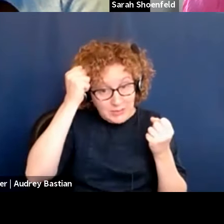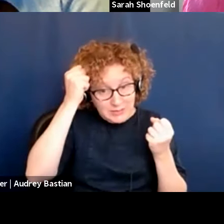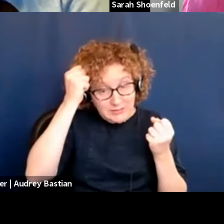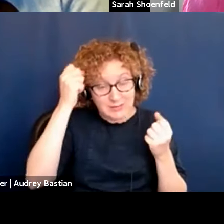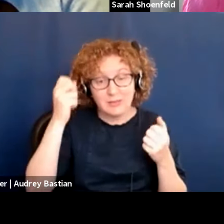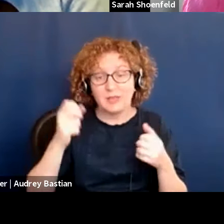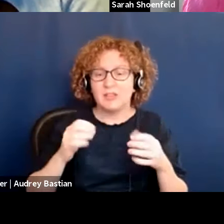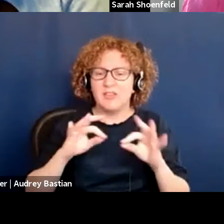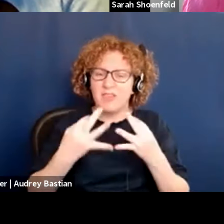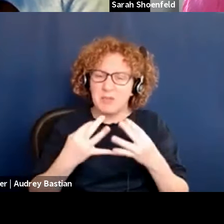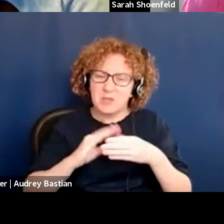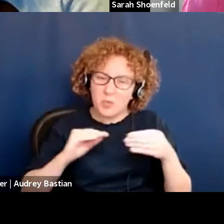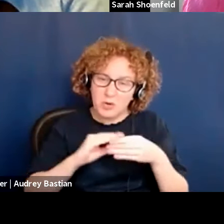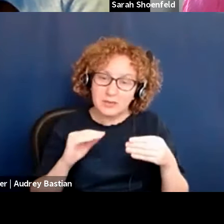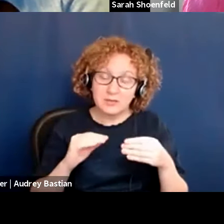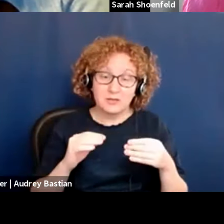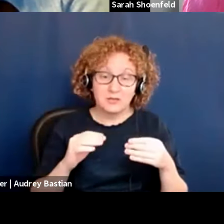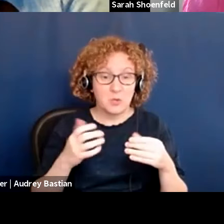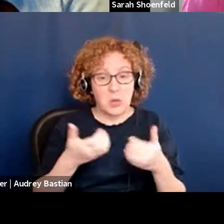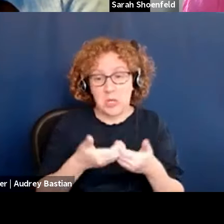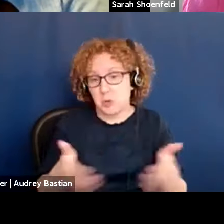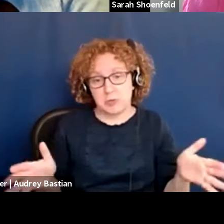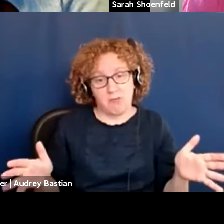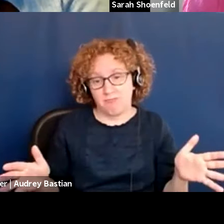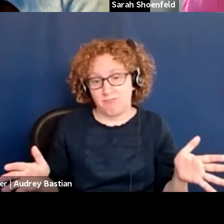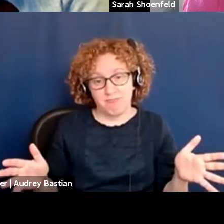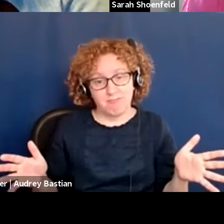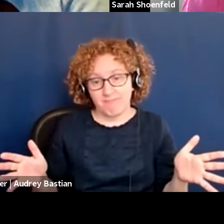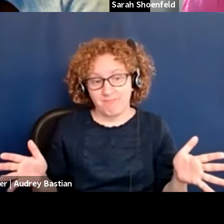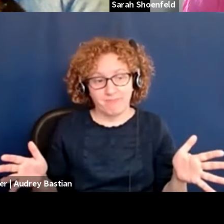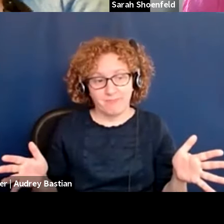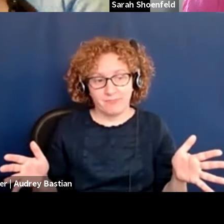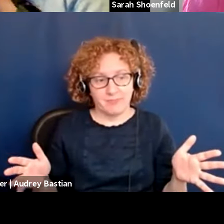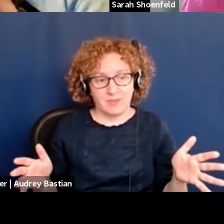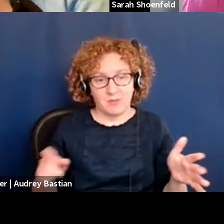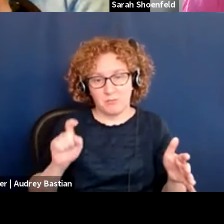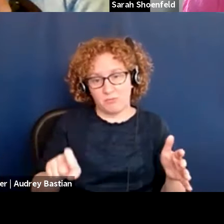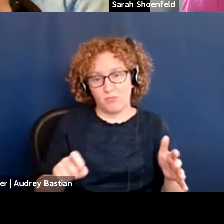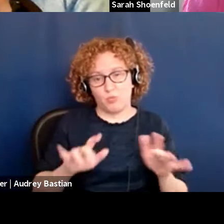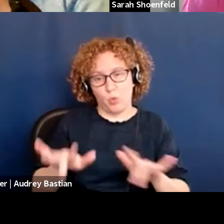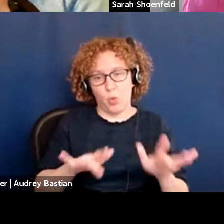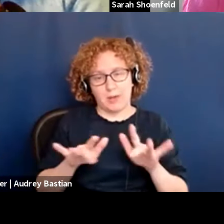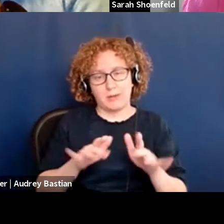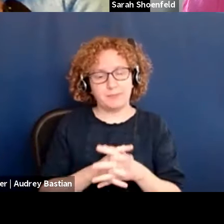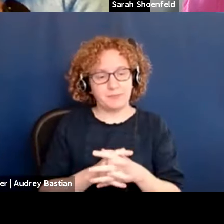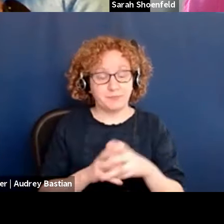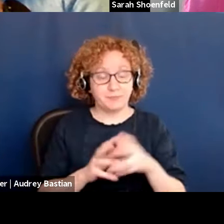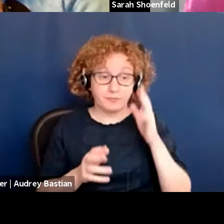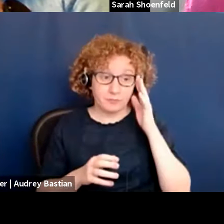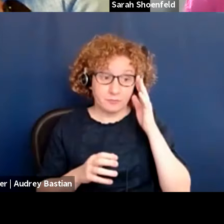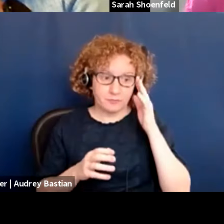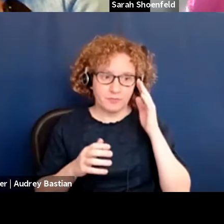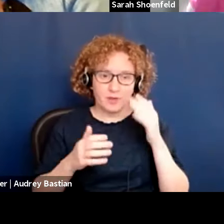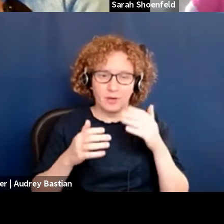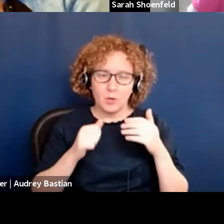family stories, and, you know, they'll be lost if you don't get them recorded. And just forget, don't worry